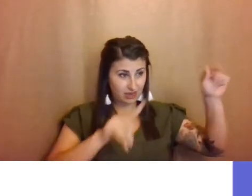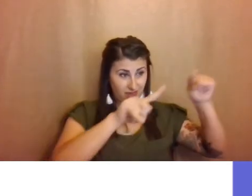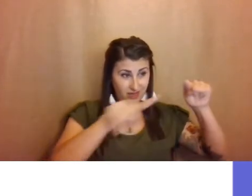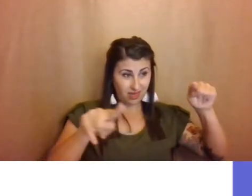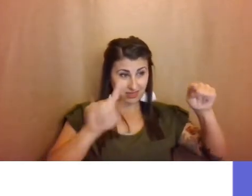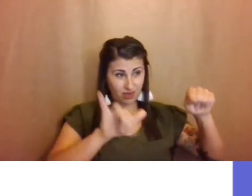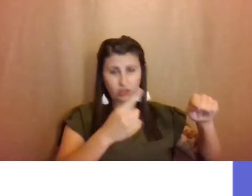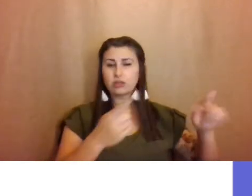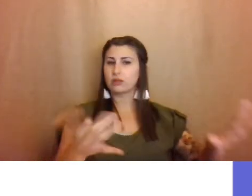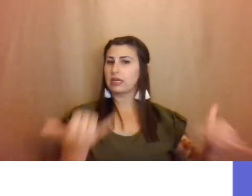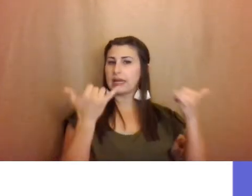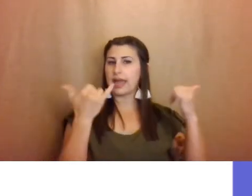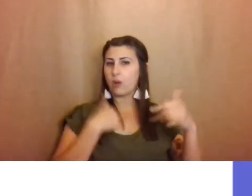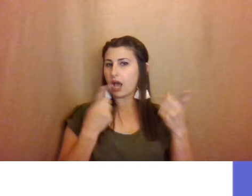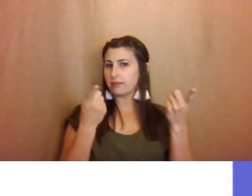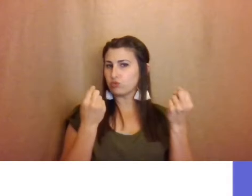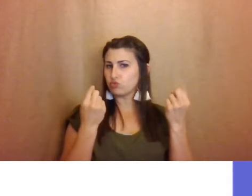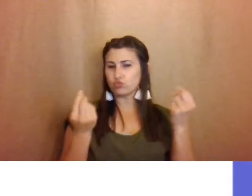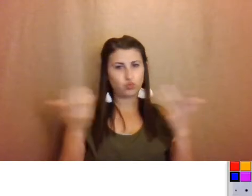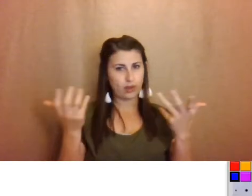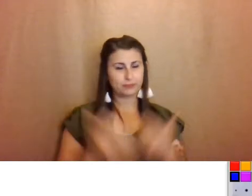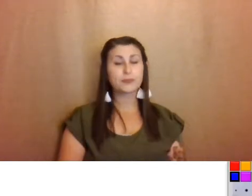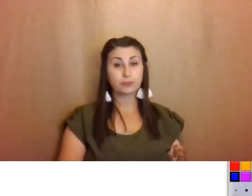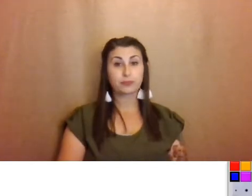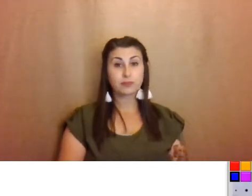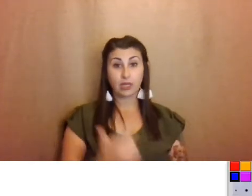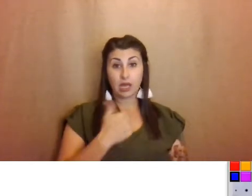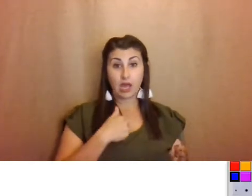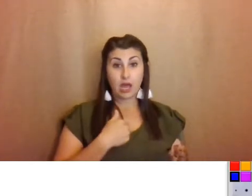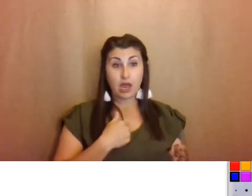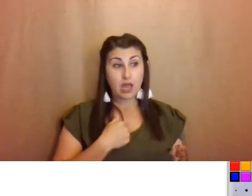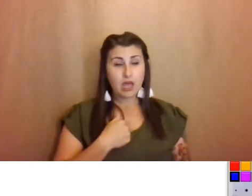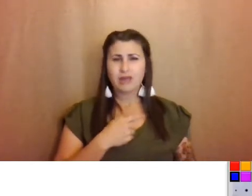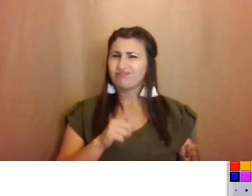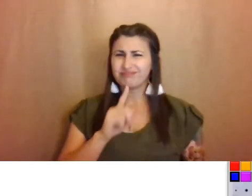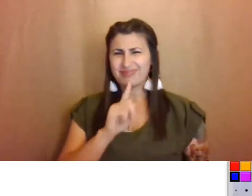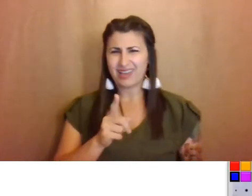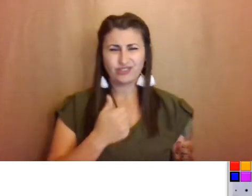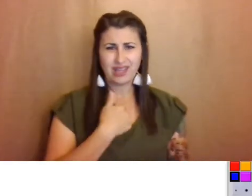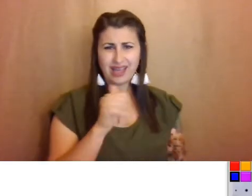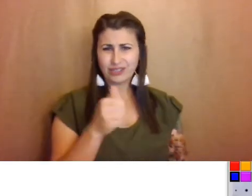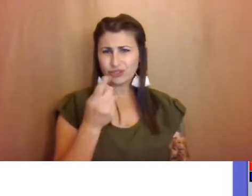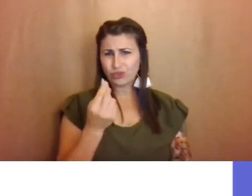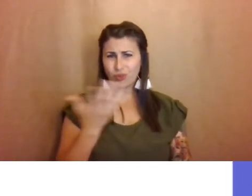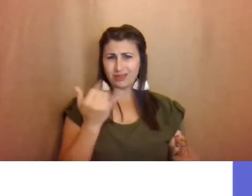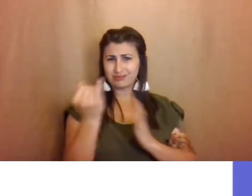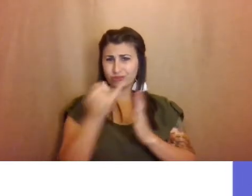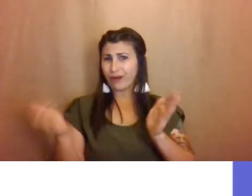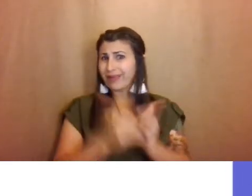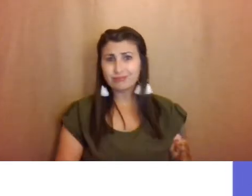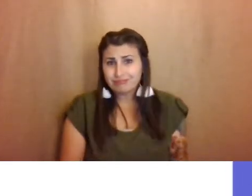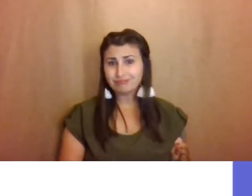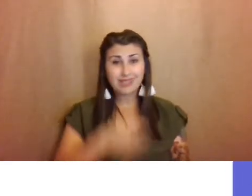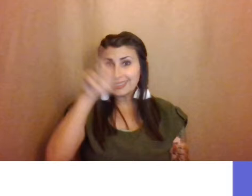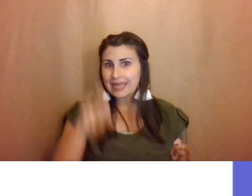correlate to that one. So this is what I'm going to do. I am going to, actually what I could do is just